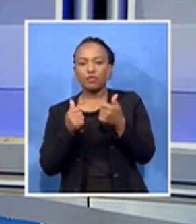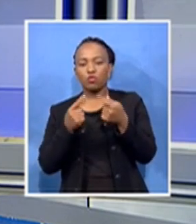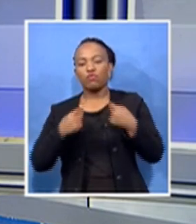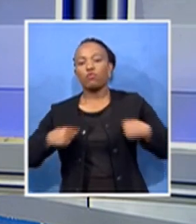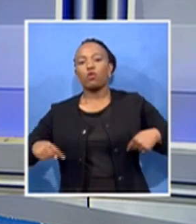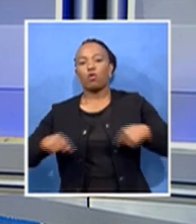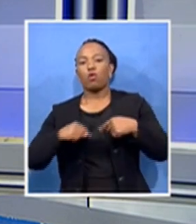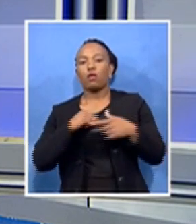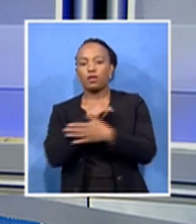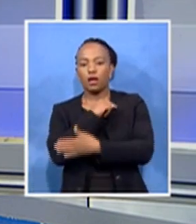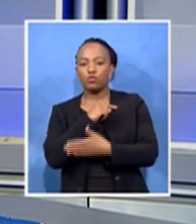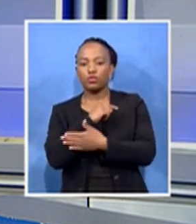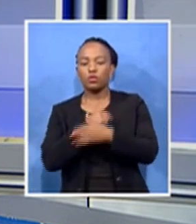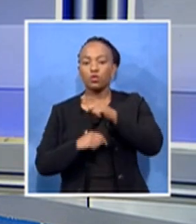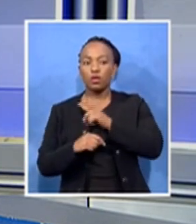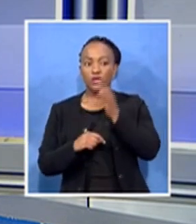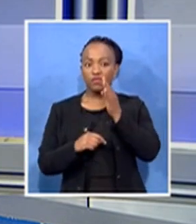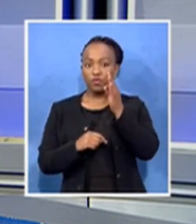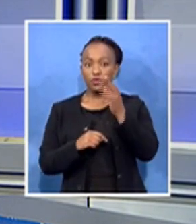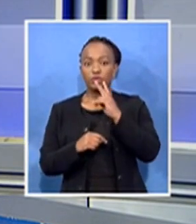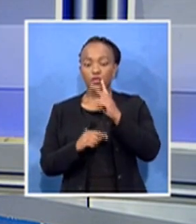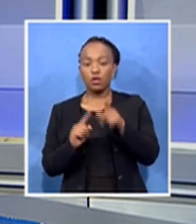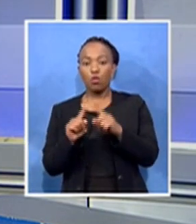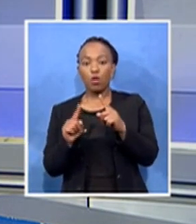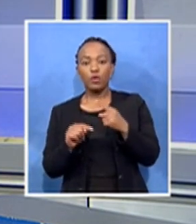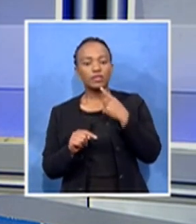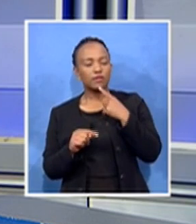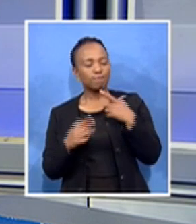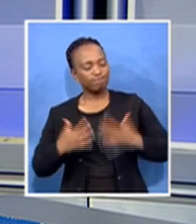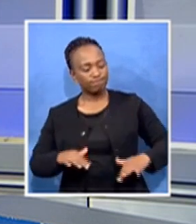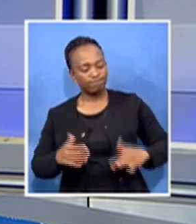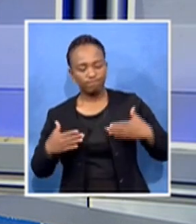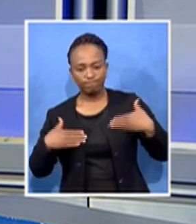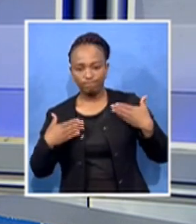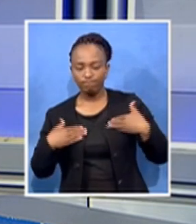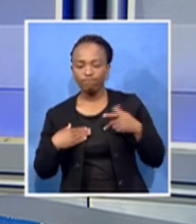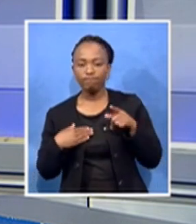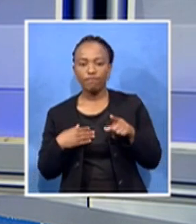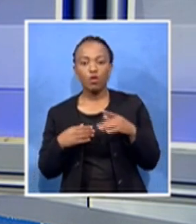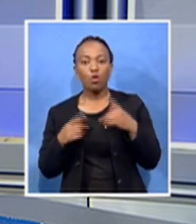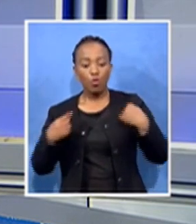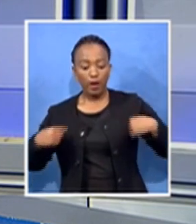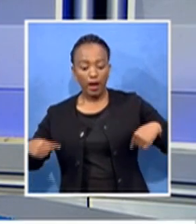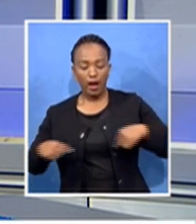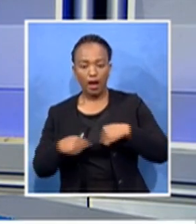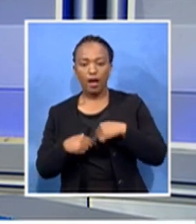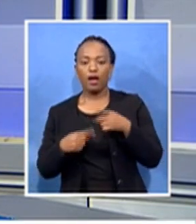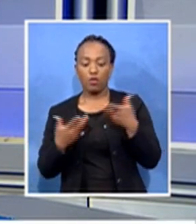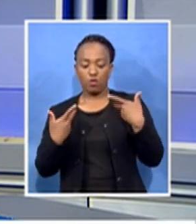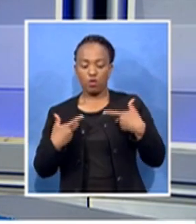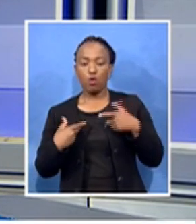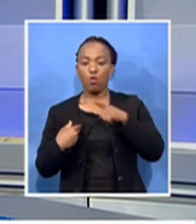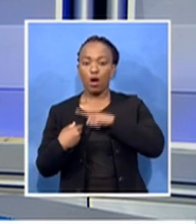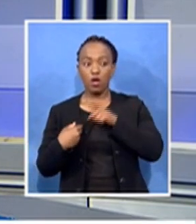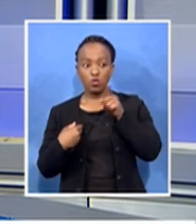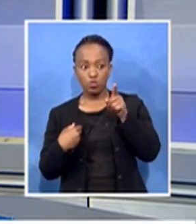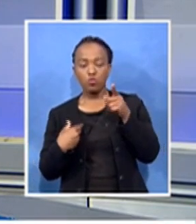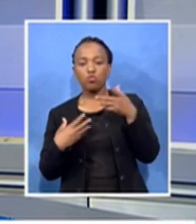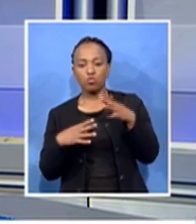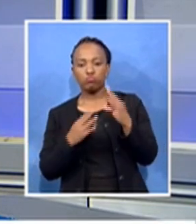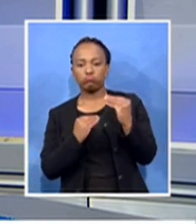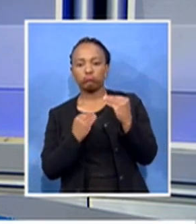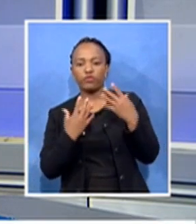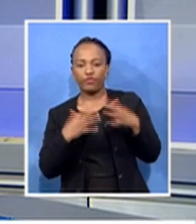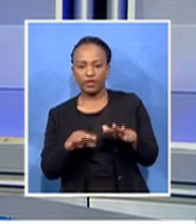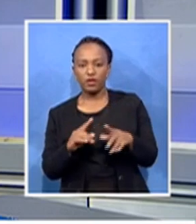says, we appreciate them. We are what we are because of you, is what she said. Now remember, do give us a call, have a chat with us right